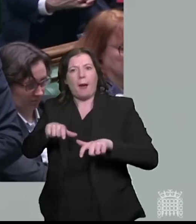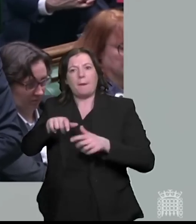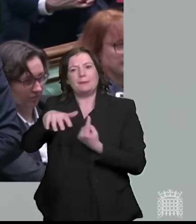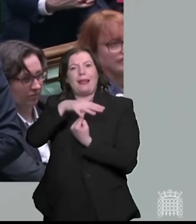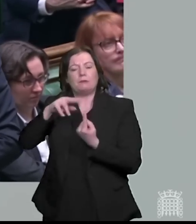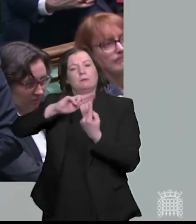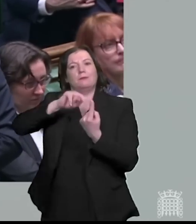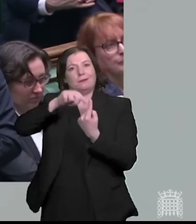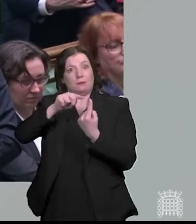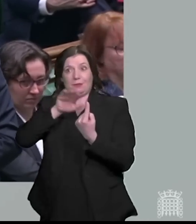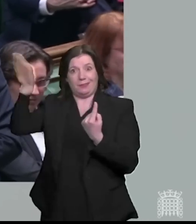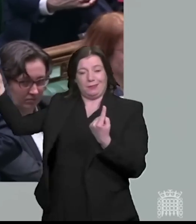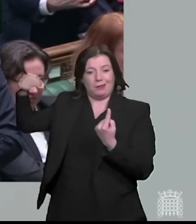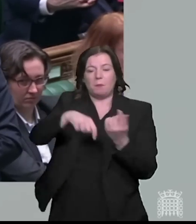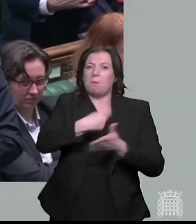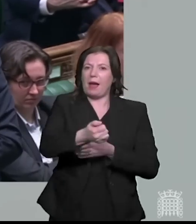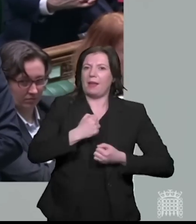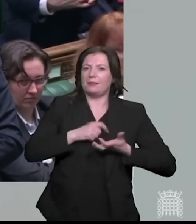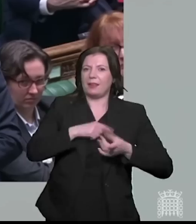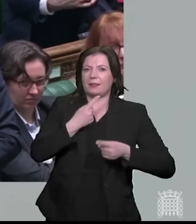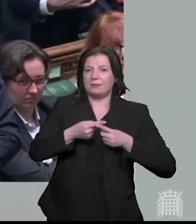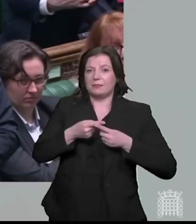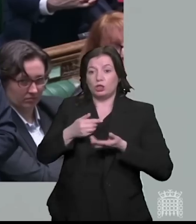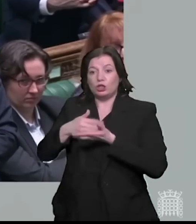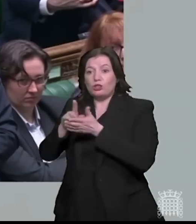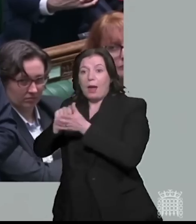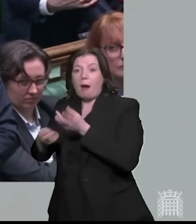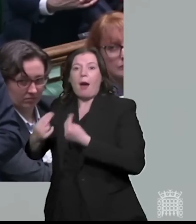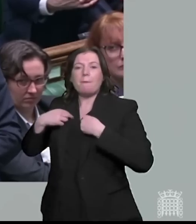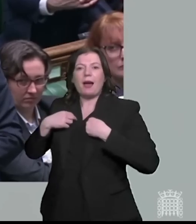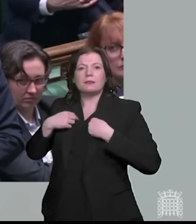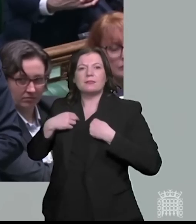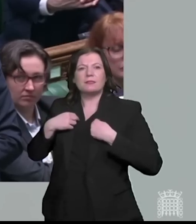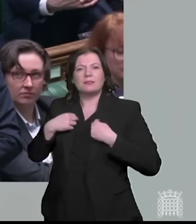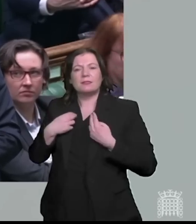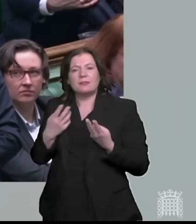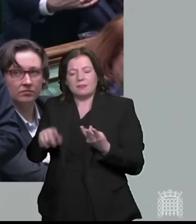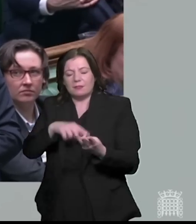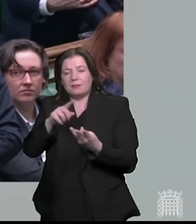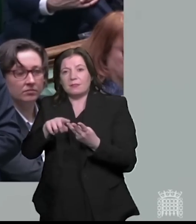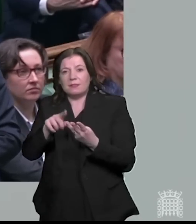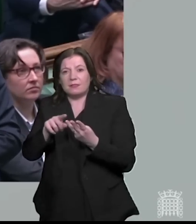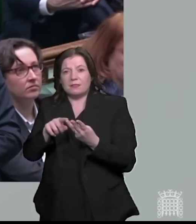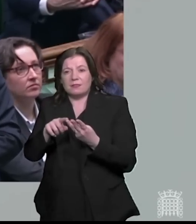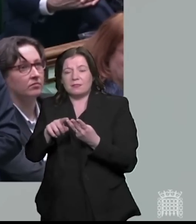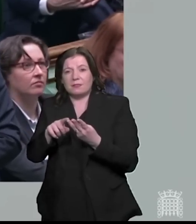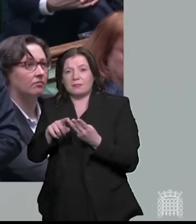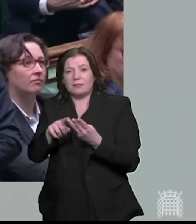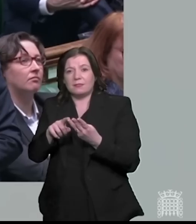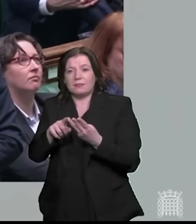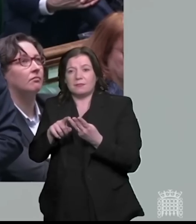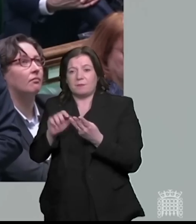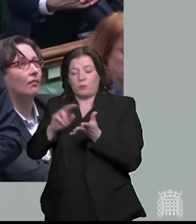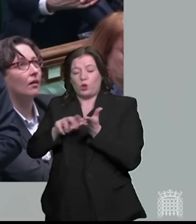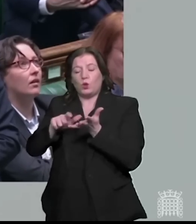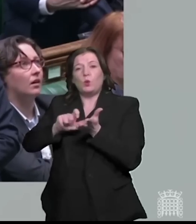today. Taxing share buybacks, not mentioned today. Not doing, but scrapping costly vanity